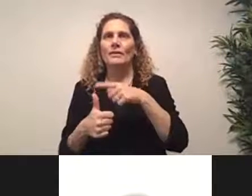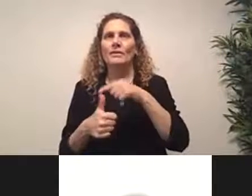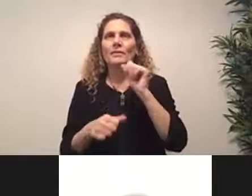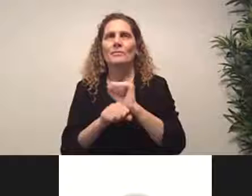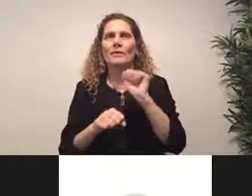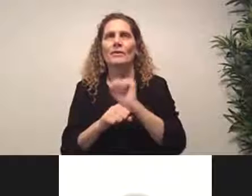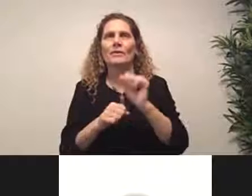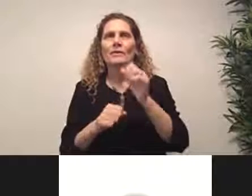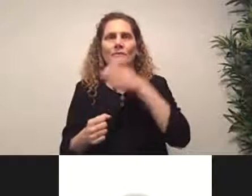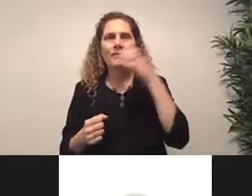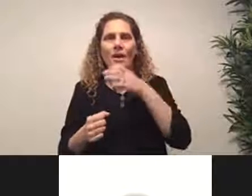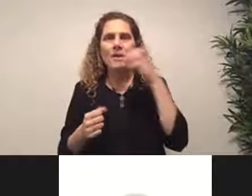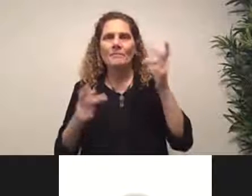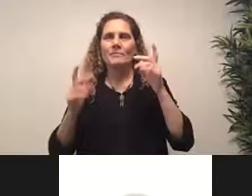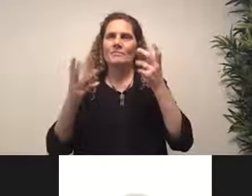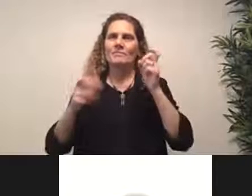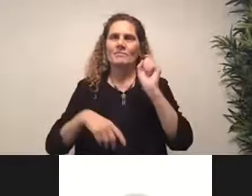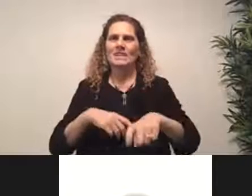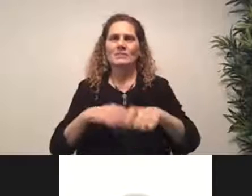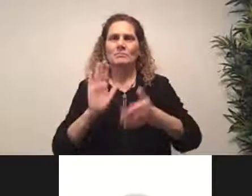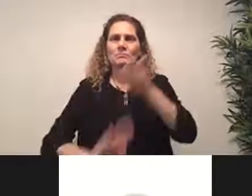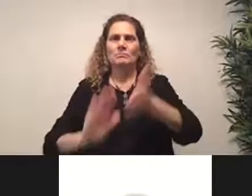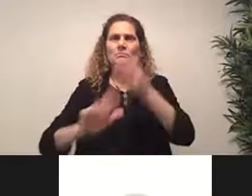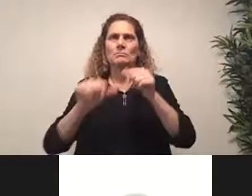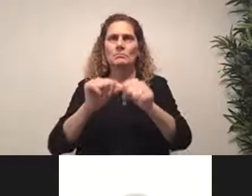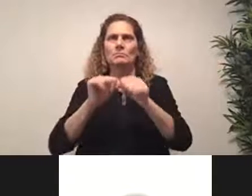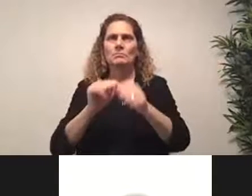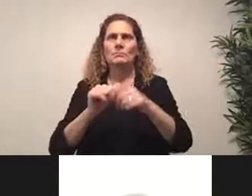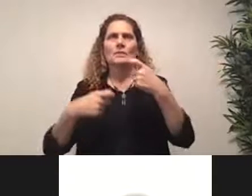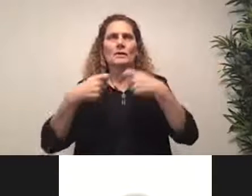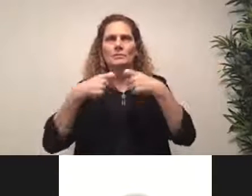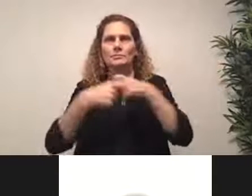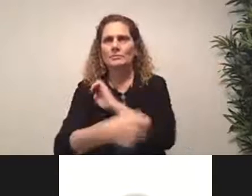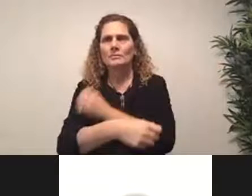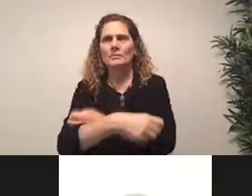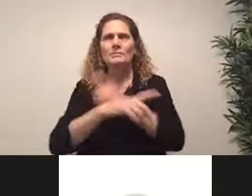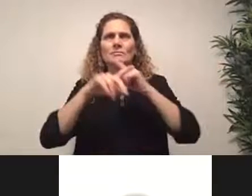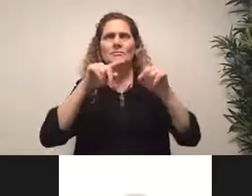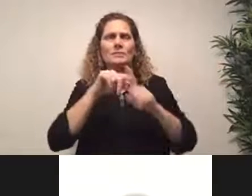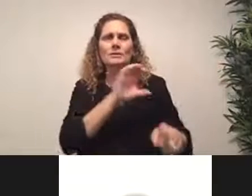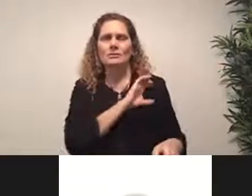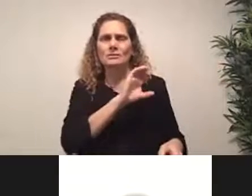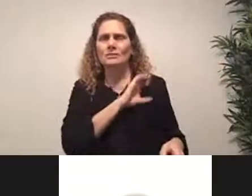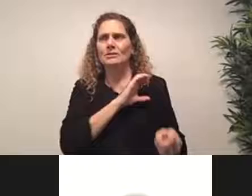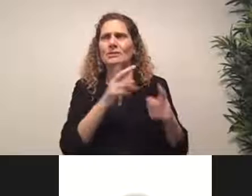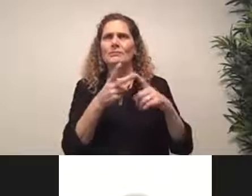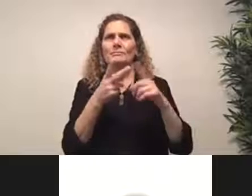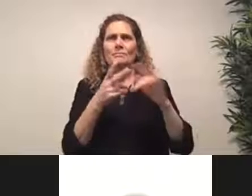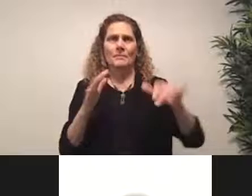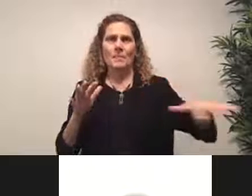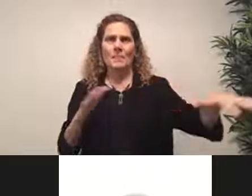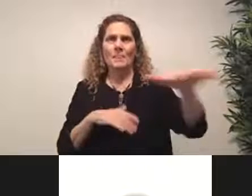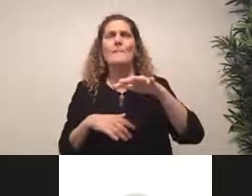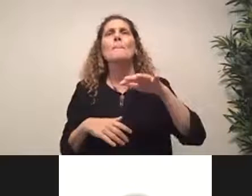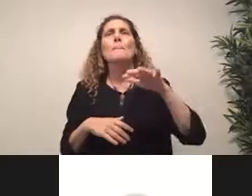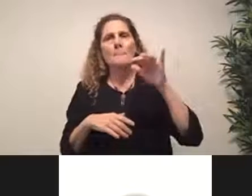industry, education, energy, law enforcement, manufacturing, and other essential services. In addition to them, those with